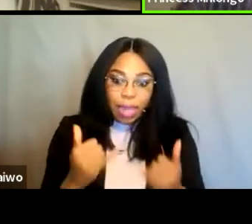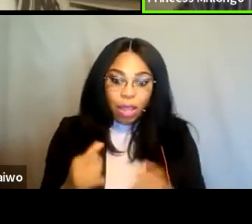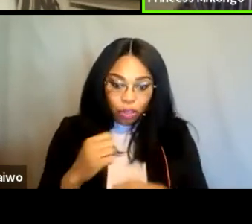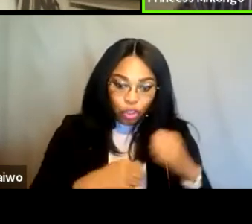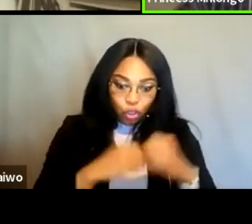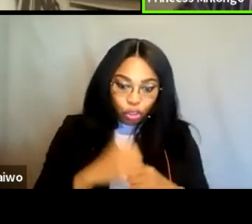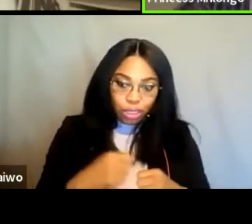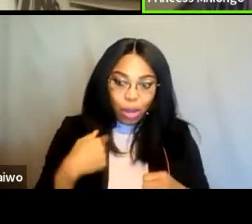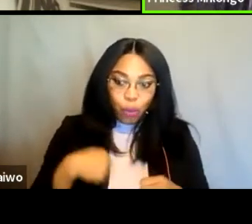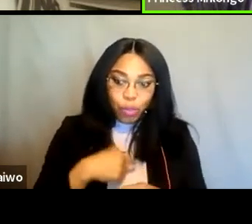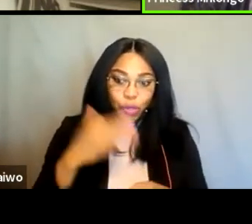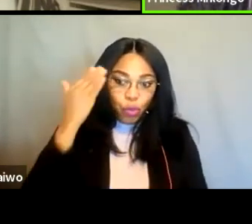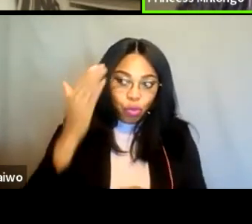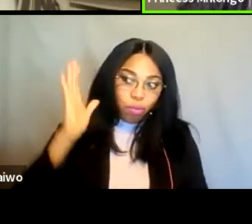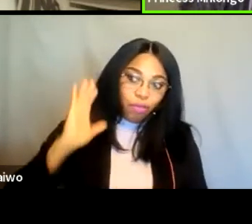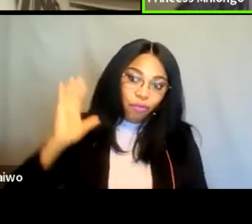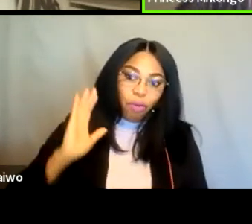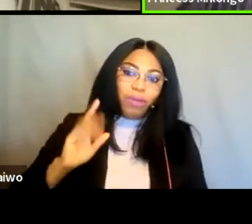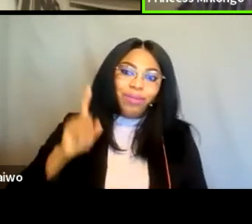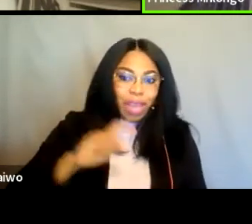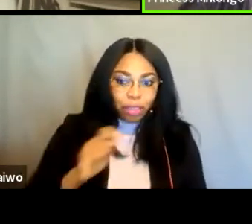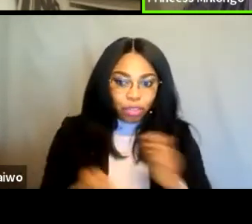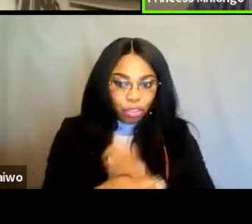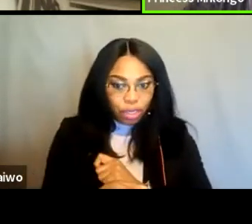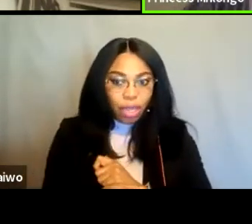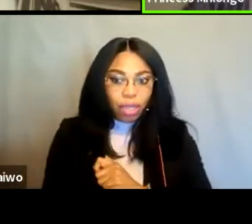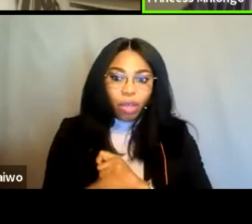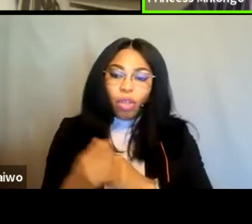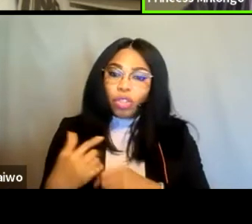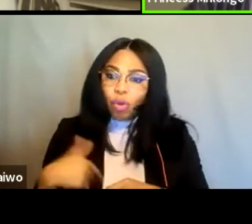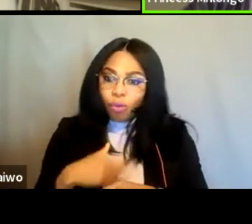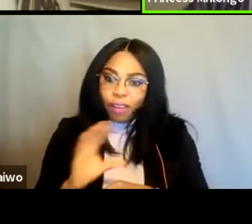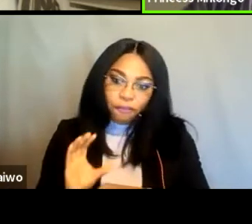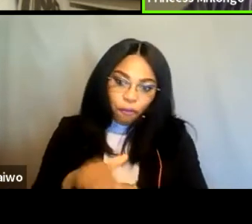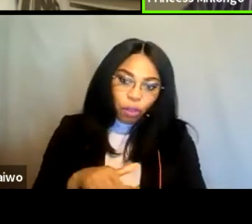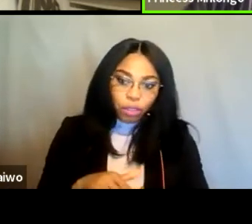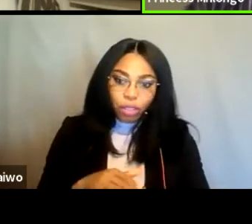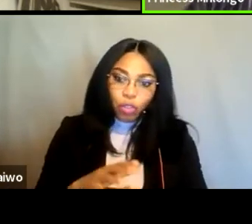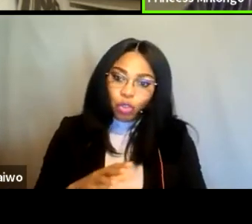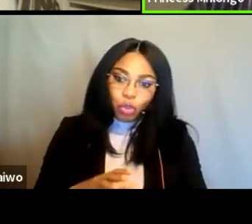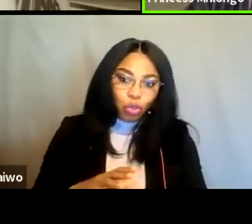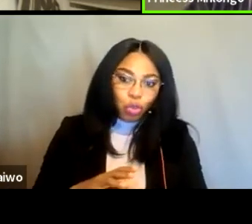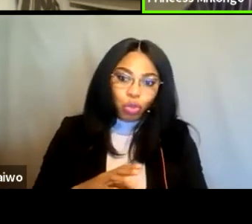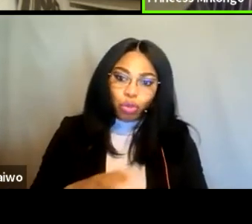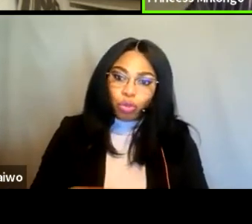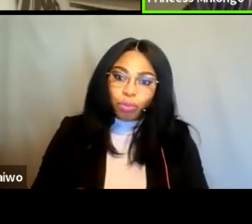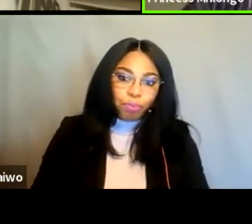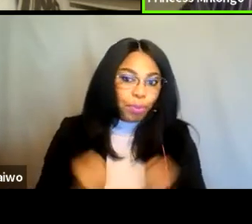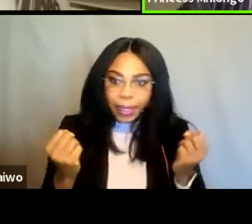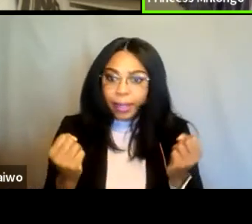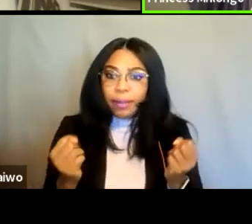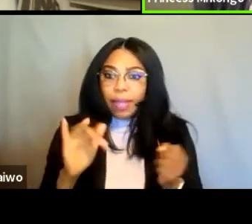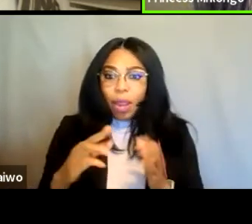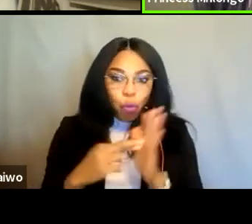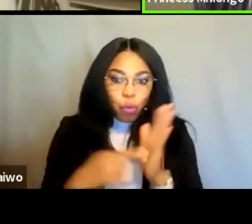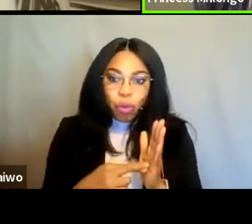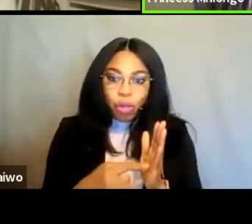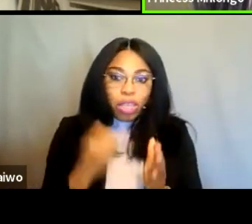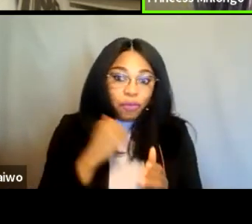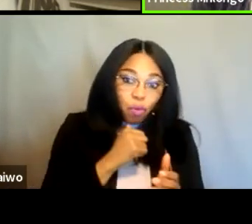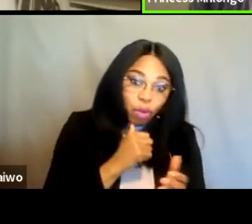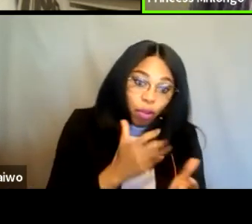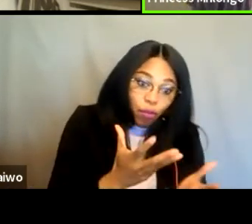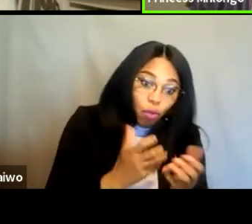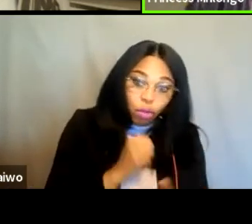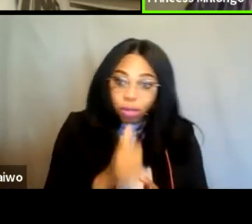be changed, you know? So you are forced into breaking it, whether you wanted to or not. And there we